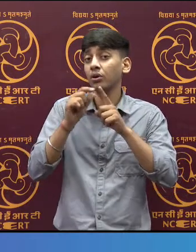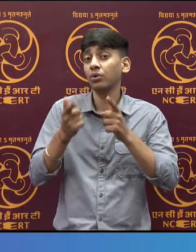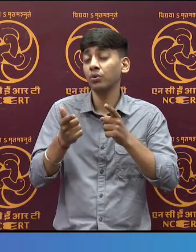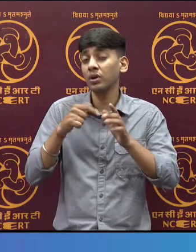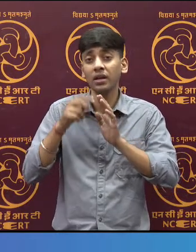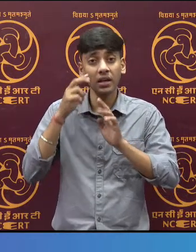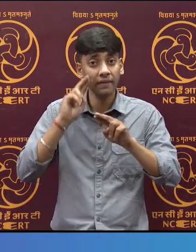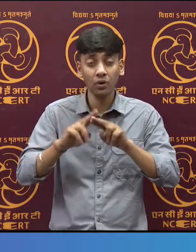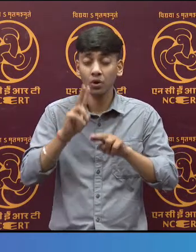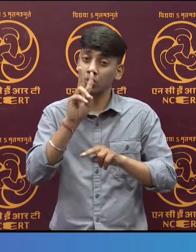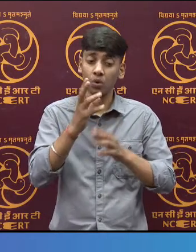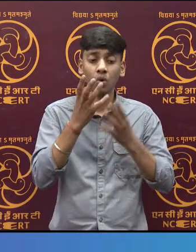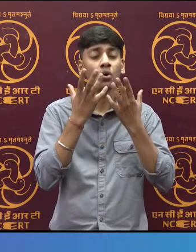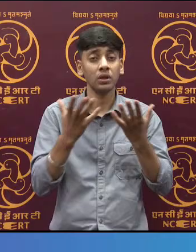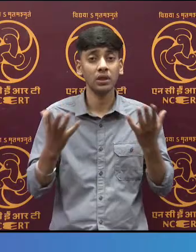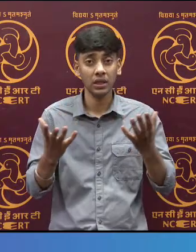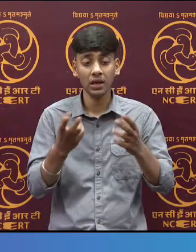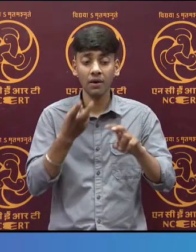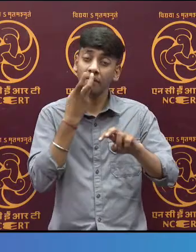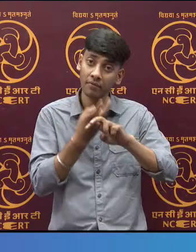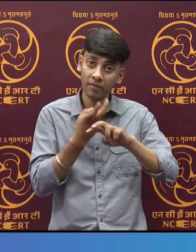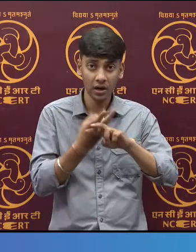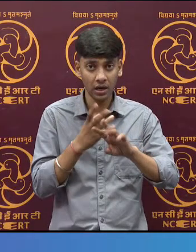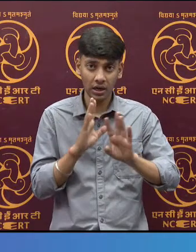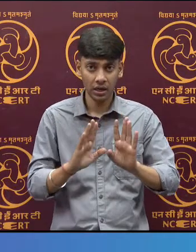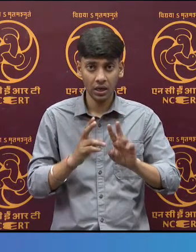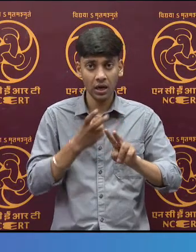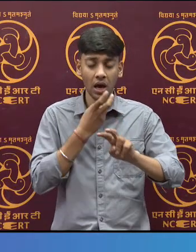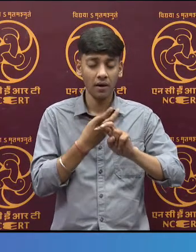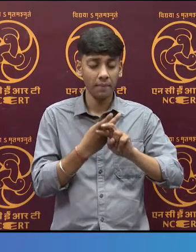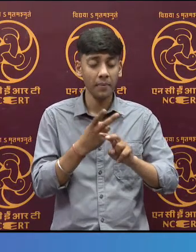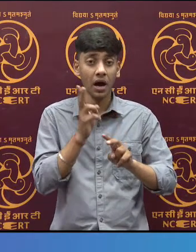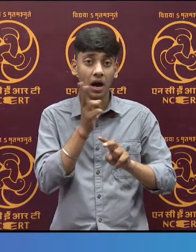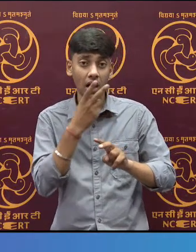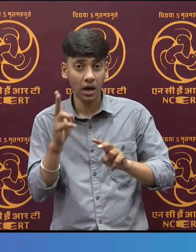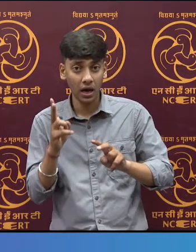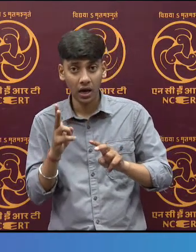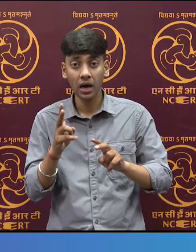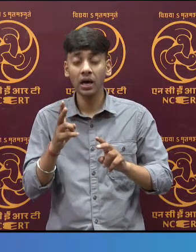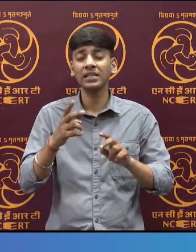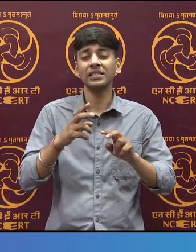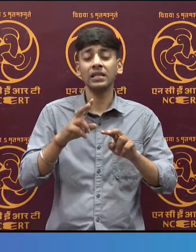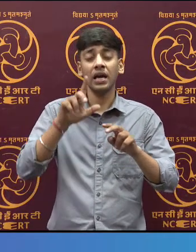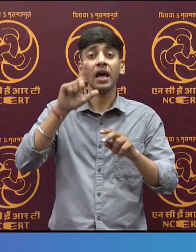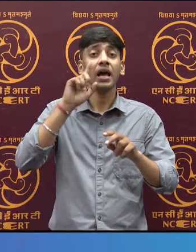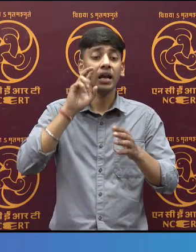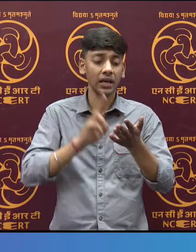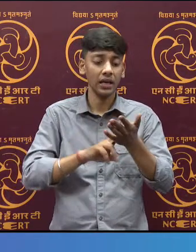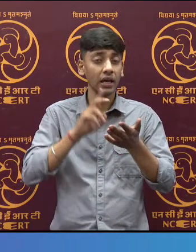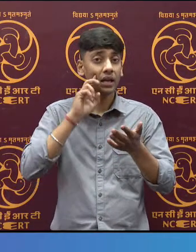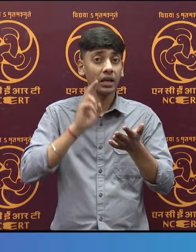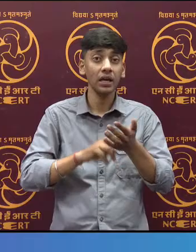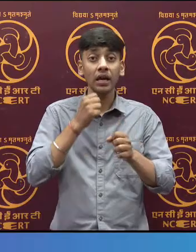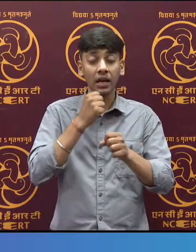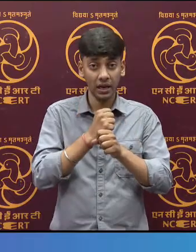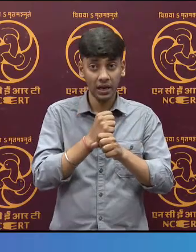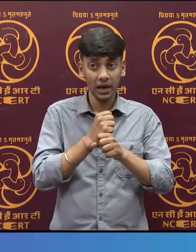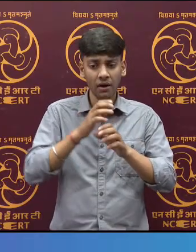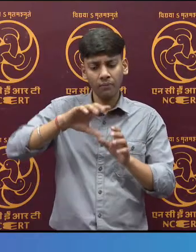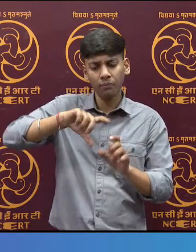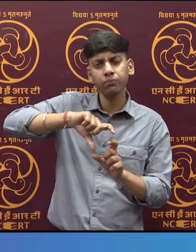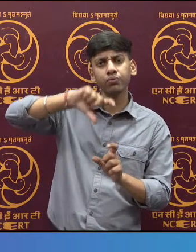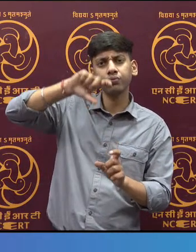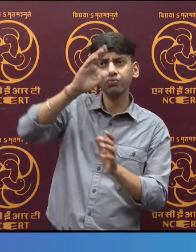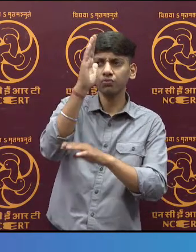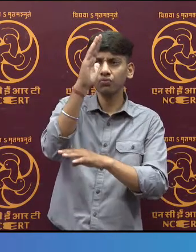stones. Here in this figure, two stones of different masses from the Leaning Tower of Pisa in Italy. So what he found? He found that